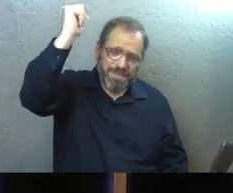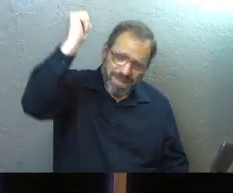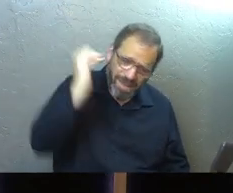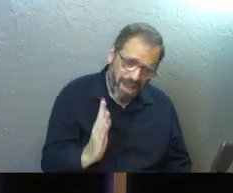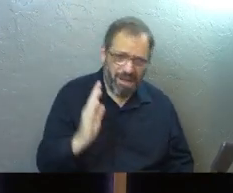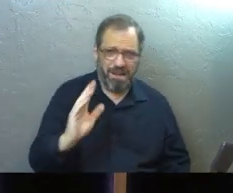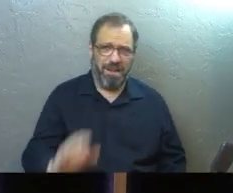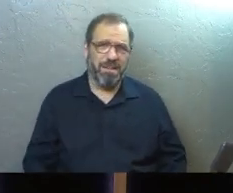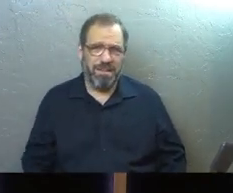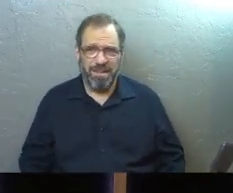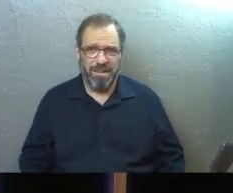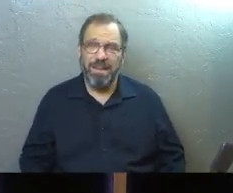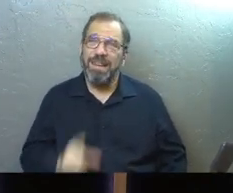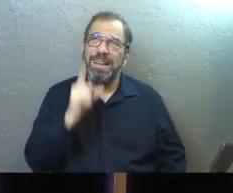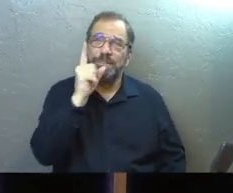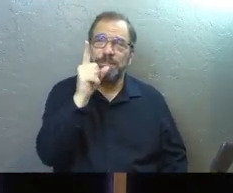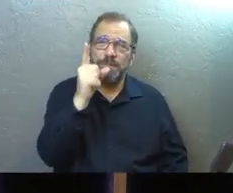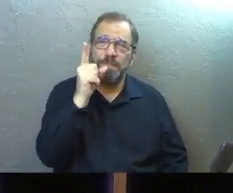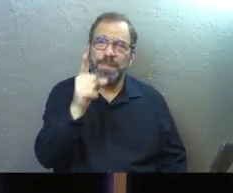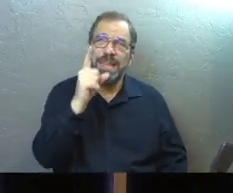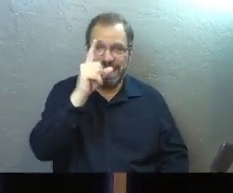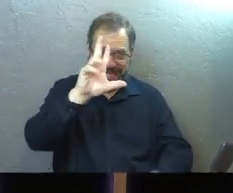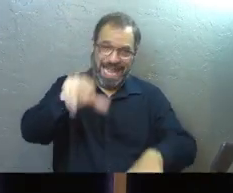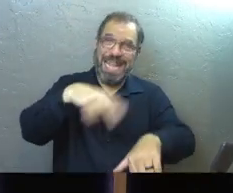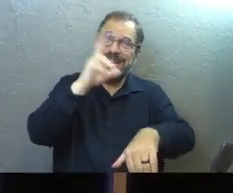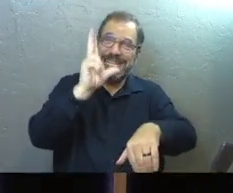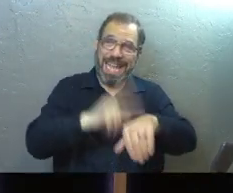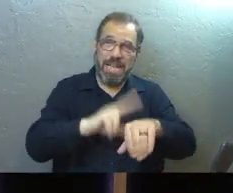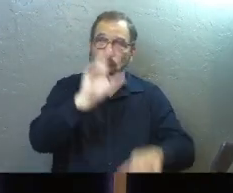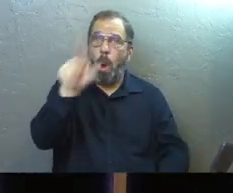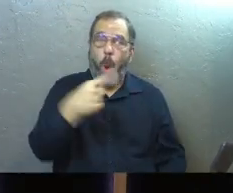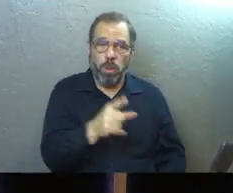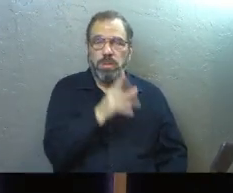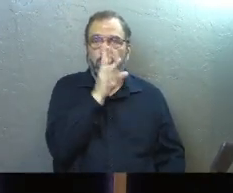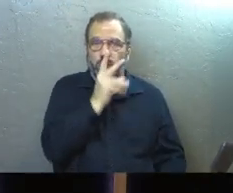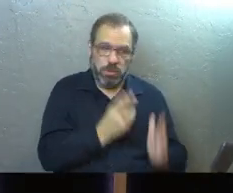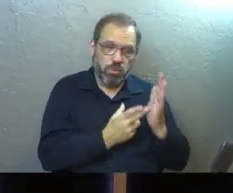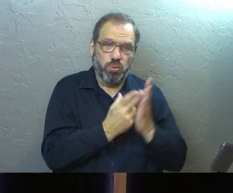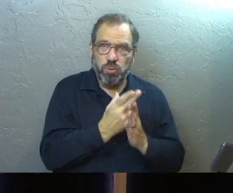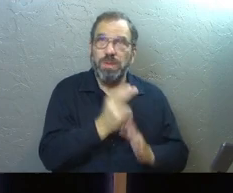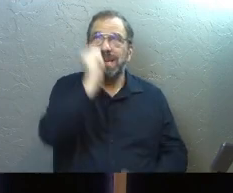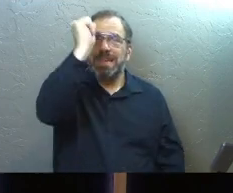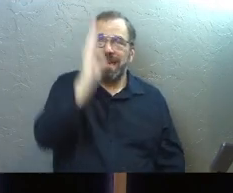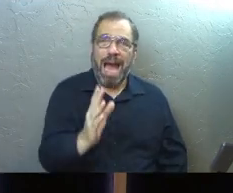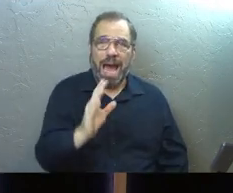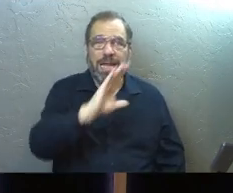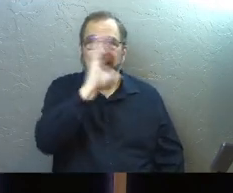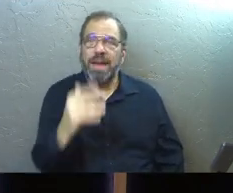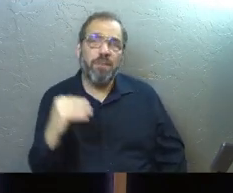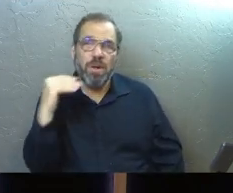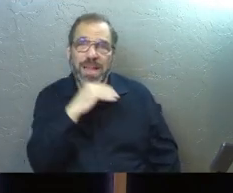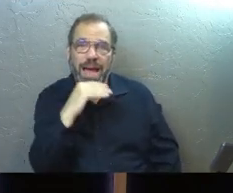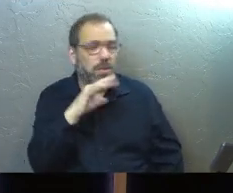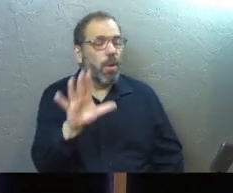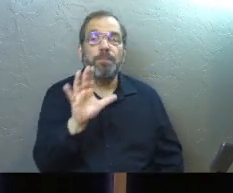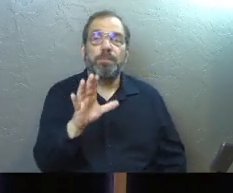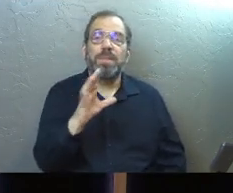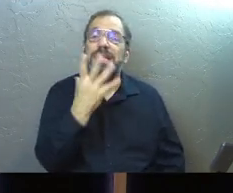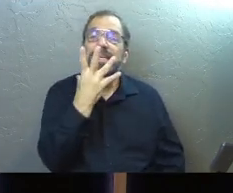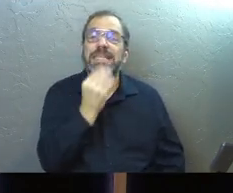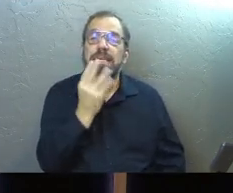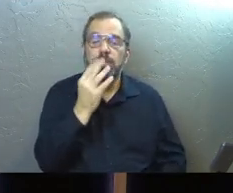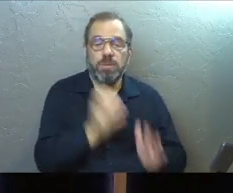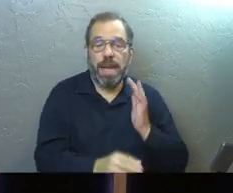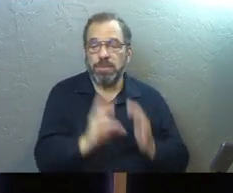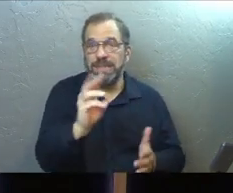God. God also, his nature is to only ever speak the truth. God will never lie. So this is